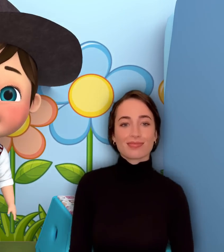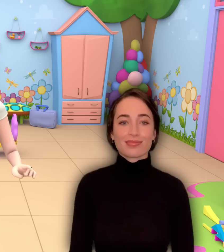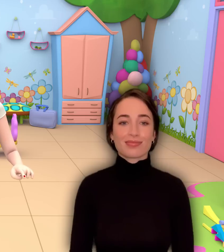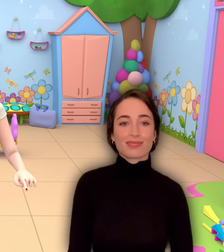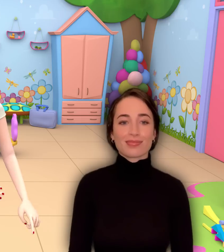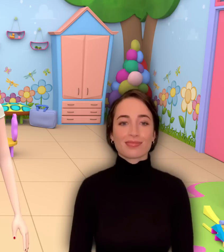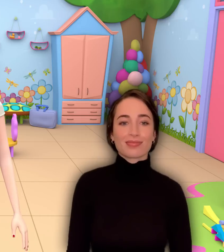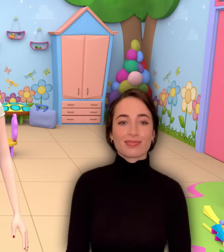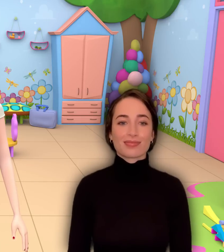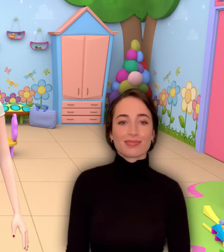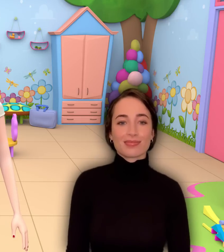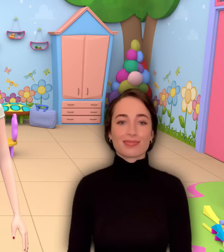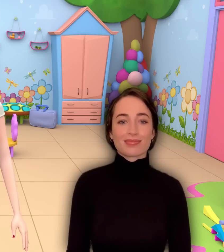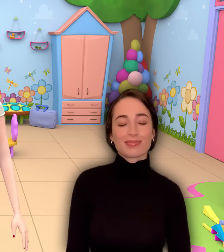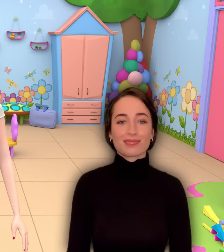e-o